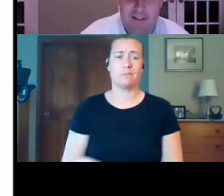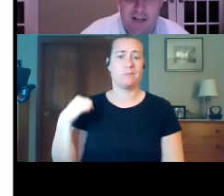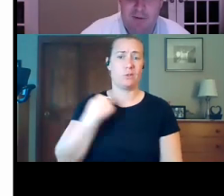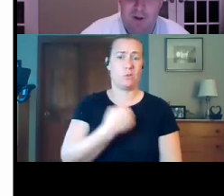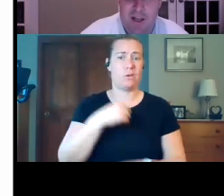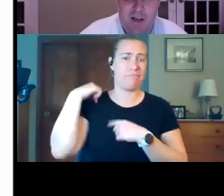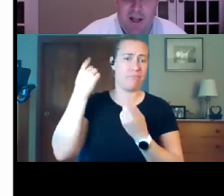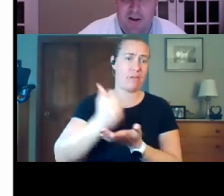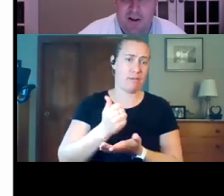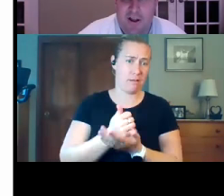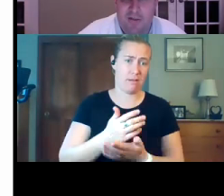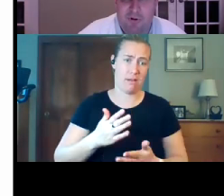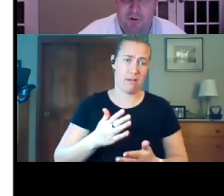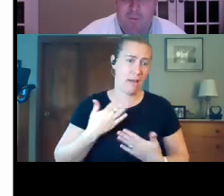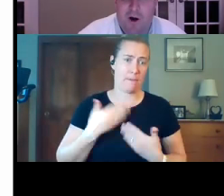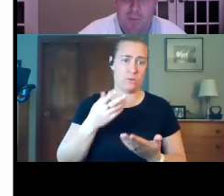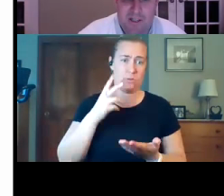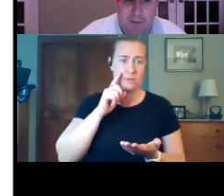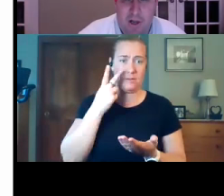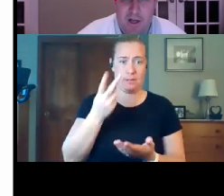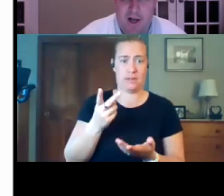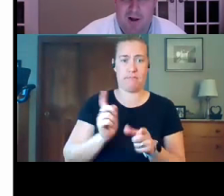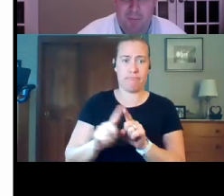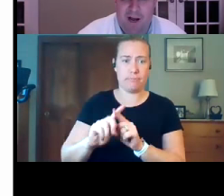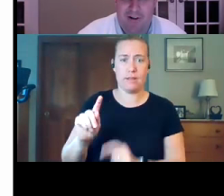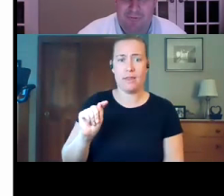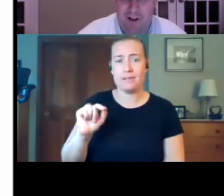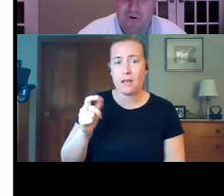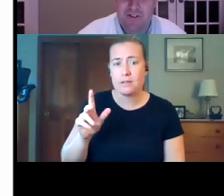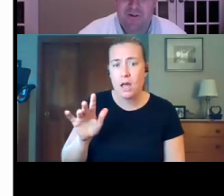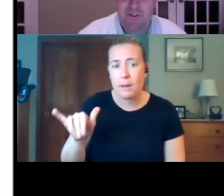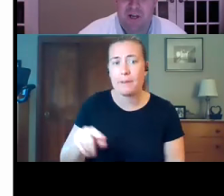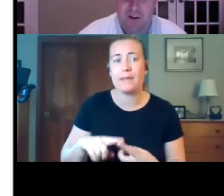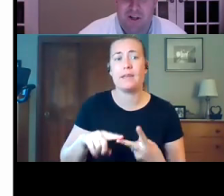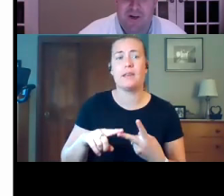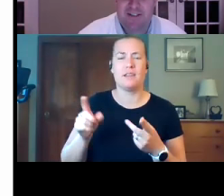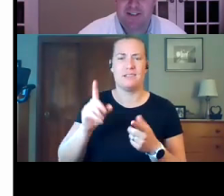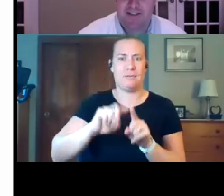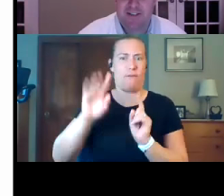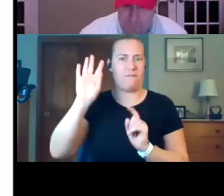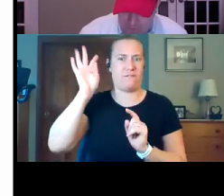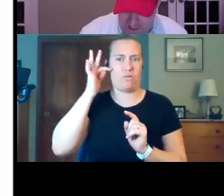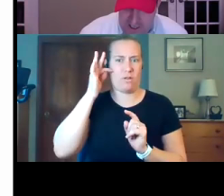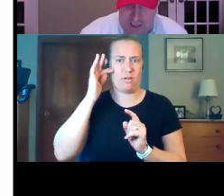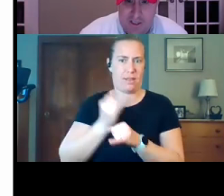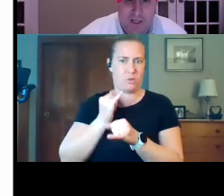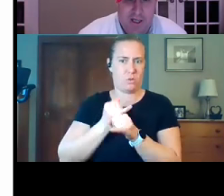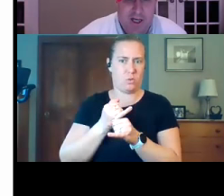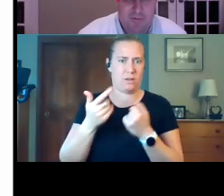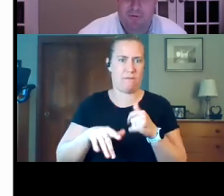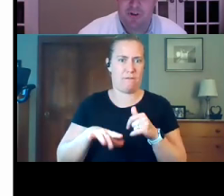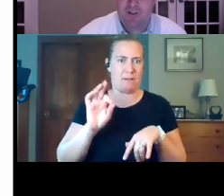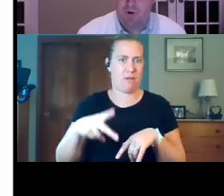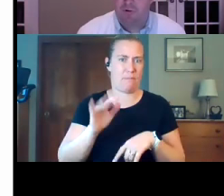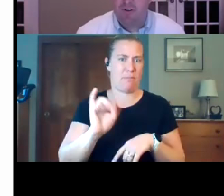ERIC taxonomy and related work picked up by federal institutes here in the US as guidance for implementation,